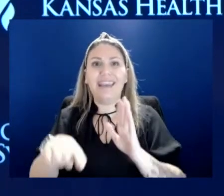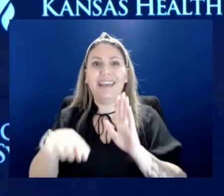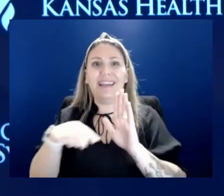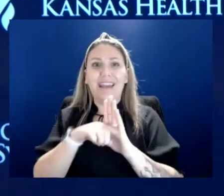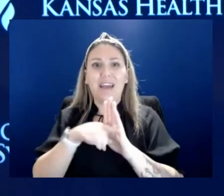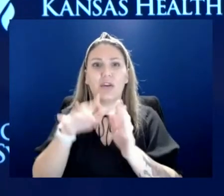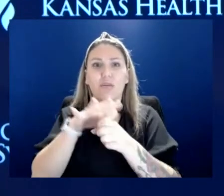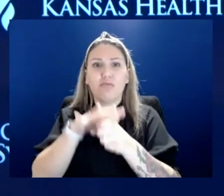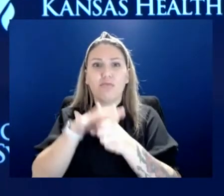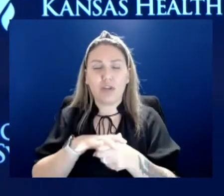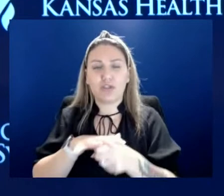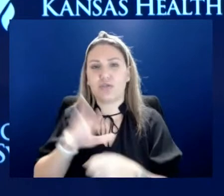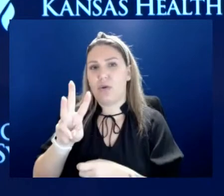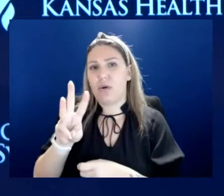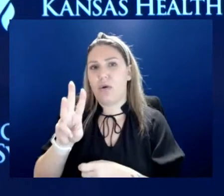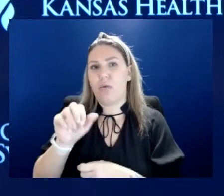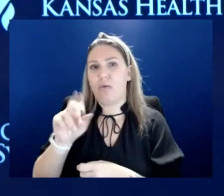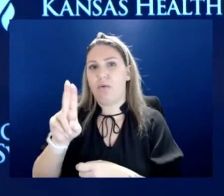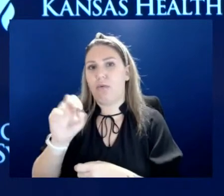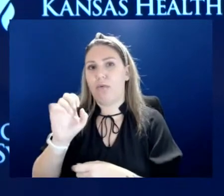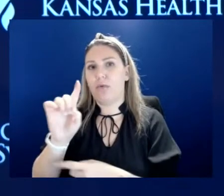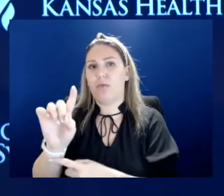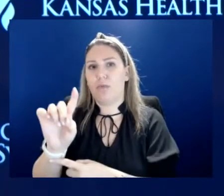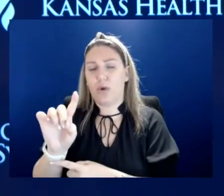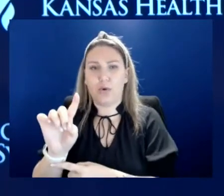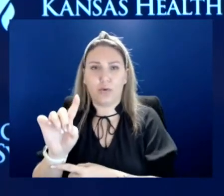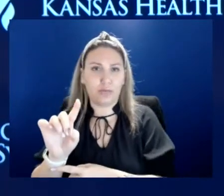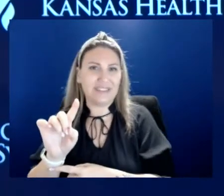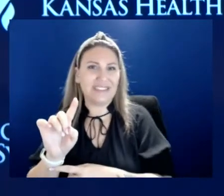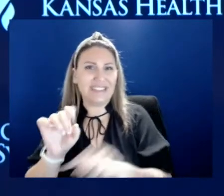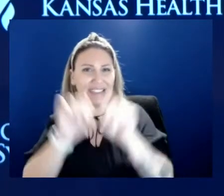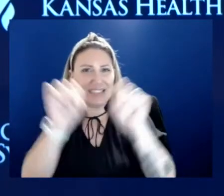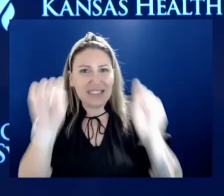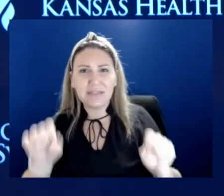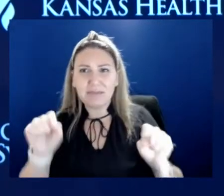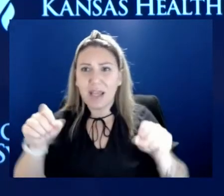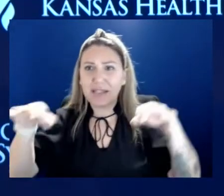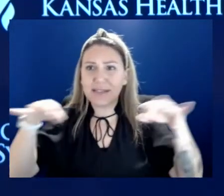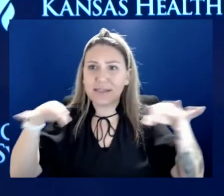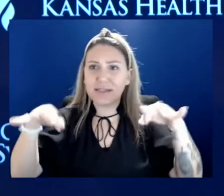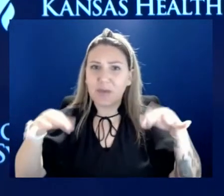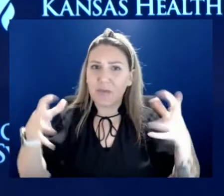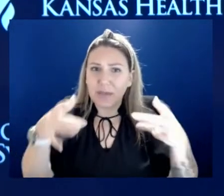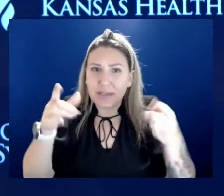therapy systems. Explain to us what those are and how they are used.